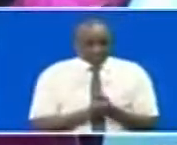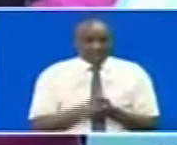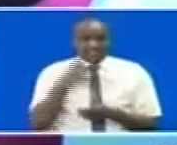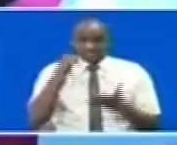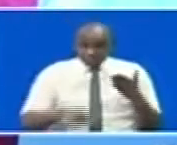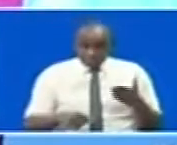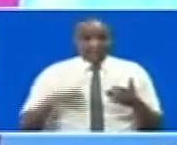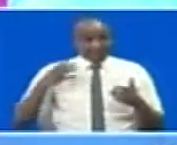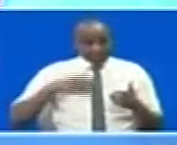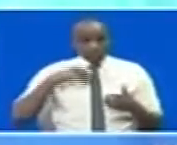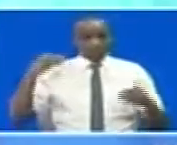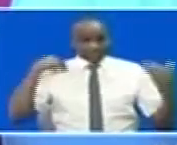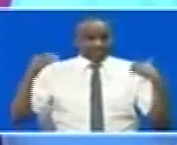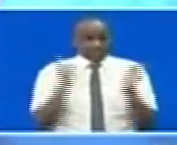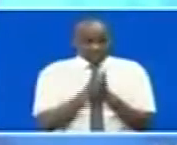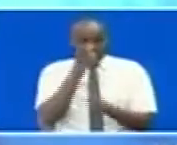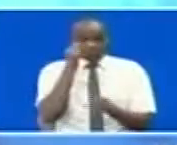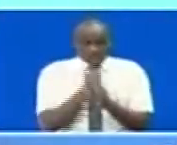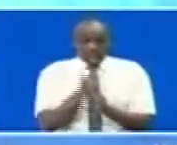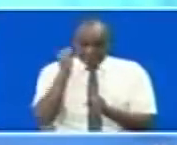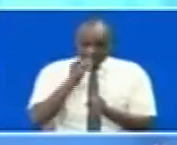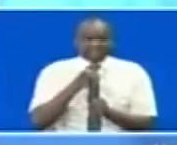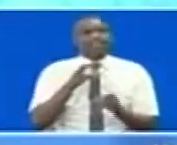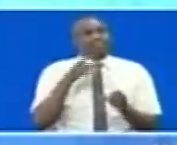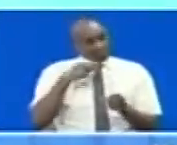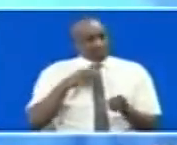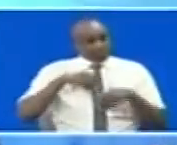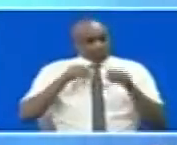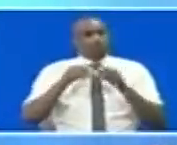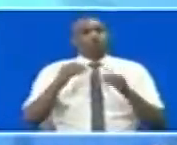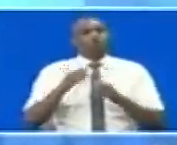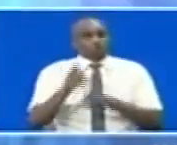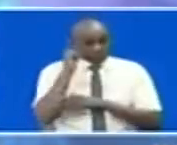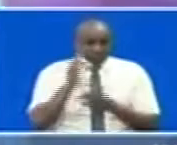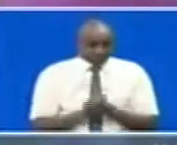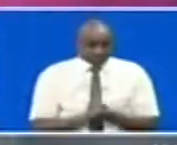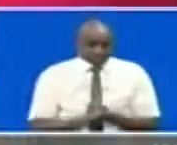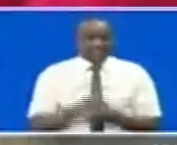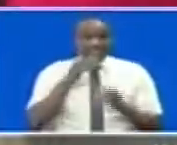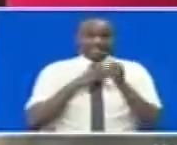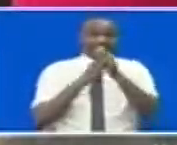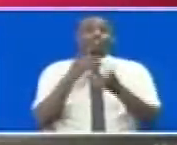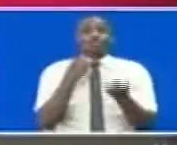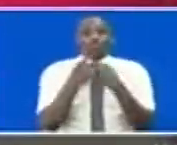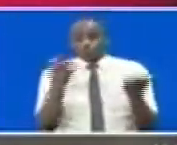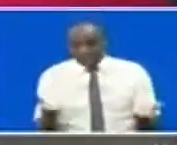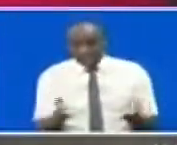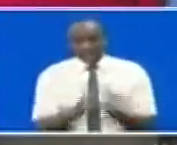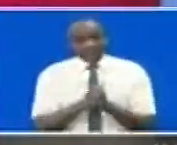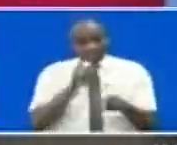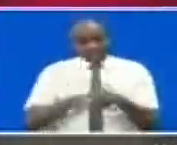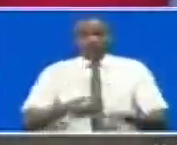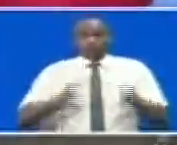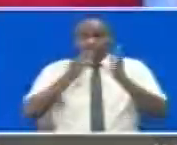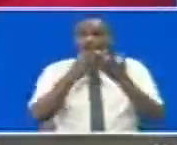said those interfering with the operation should be dealt with according to the law. The leaders, who were speaking at Emining Center during the